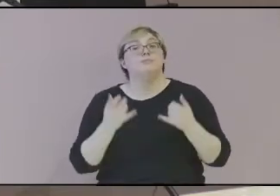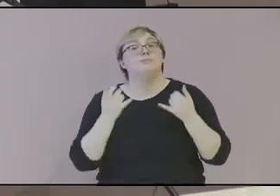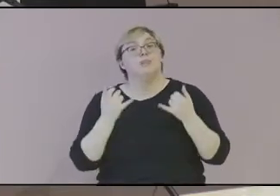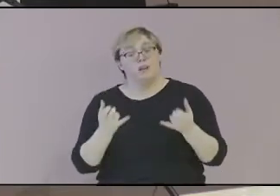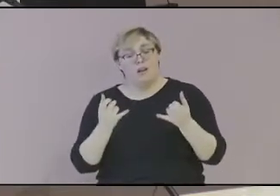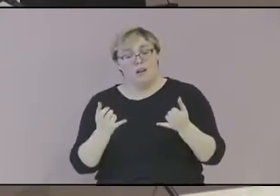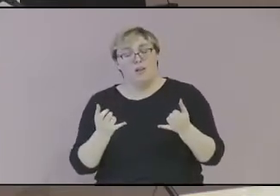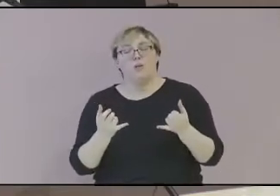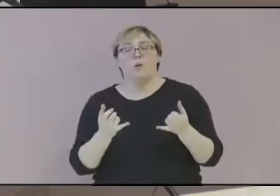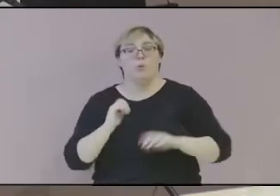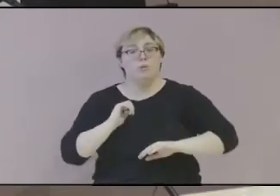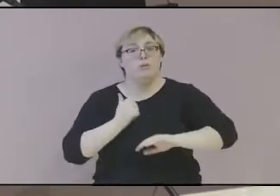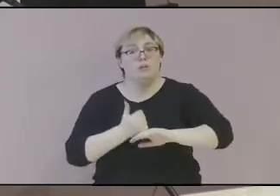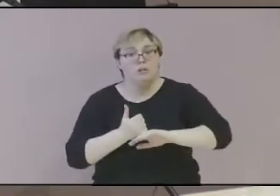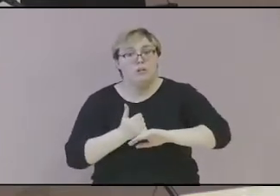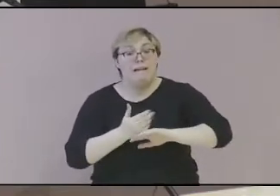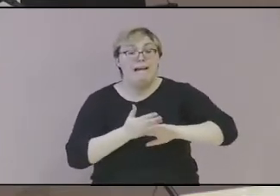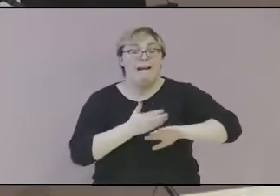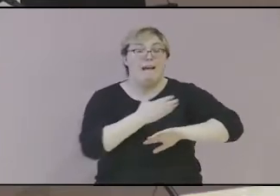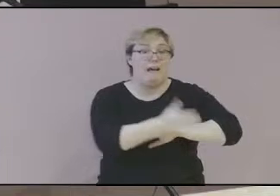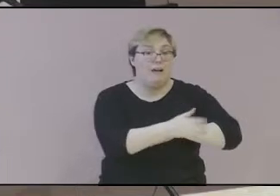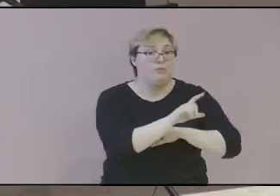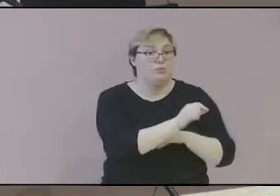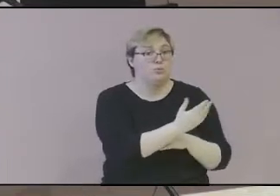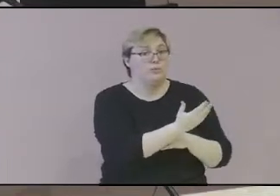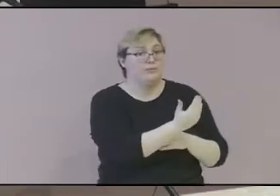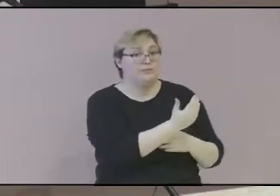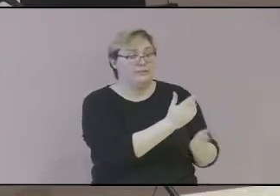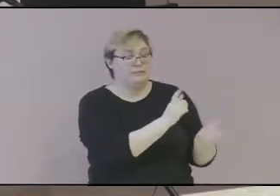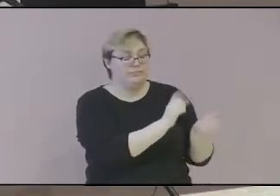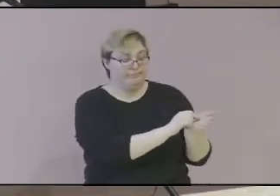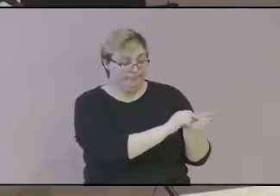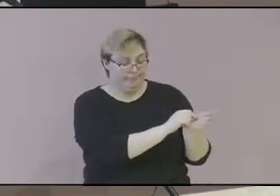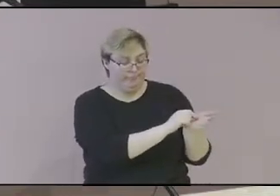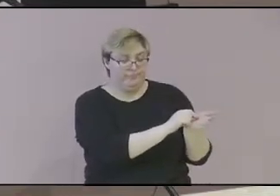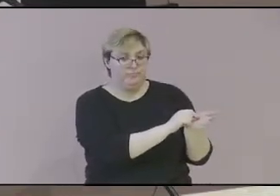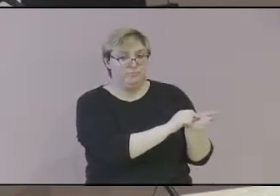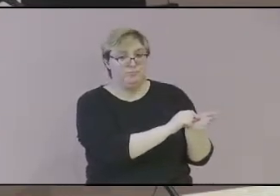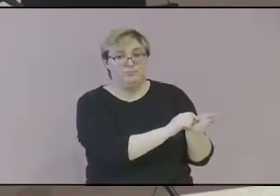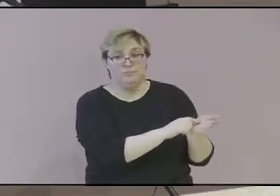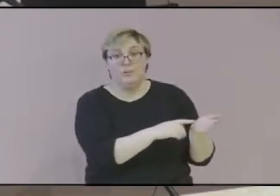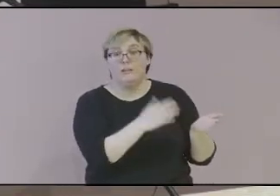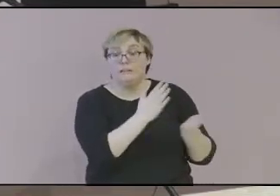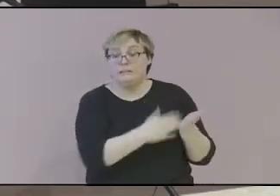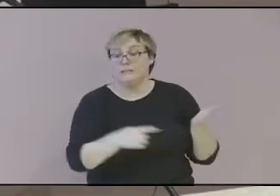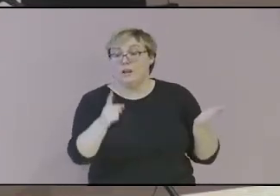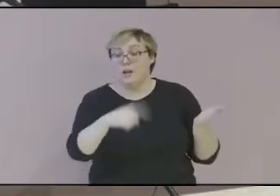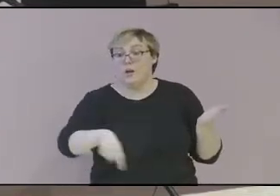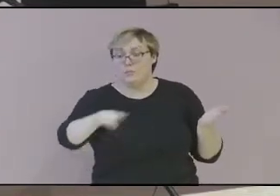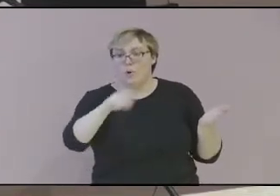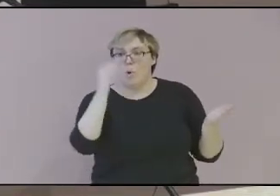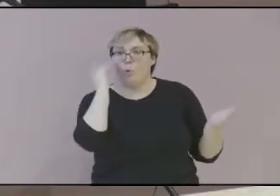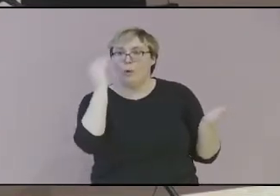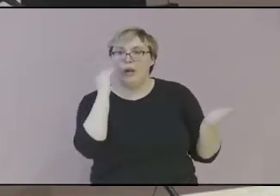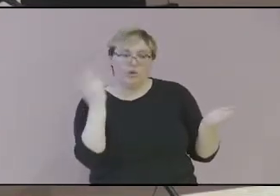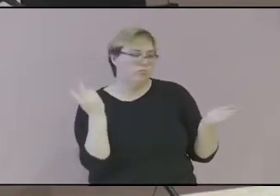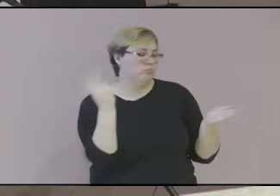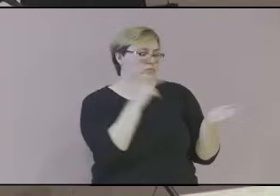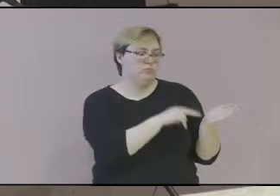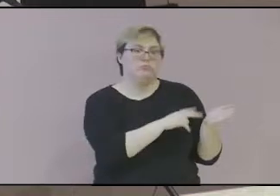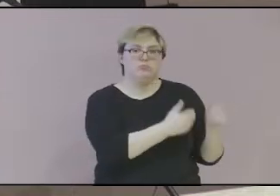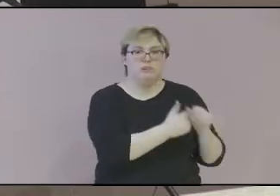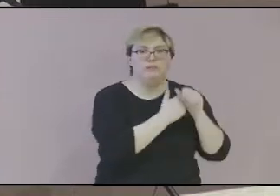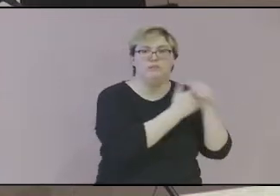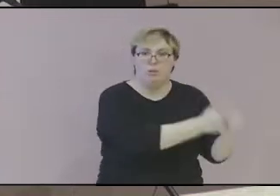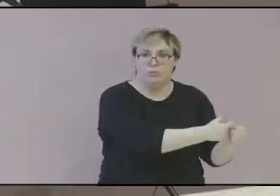rationing following the 2015 guidelines, again, they didn't have to follow it, but they chose to, did occur in New York